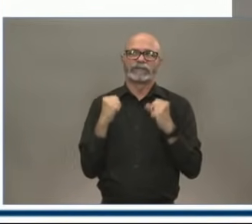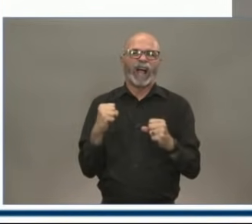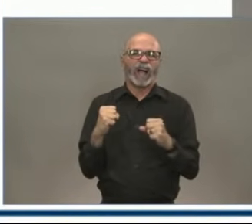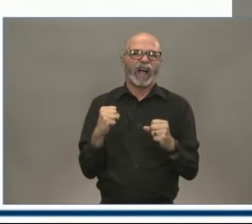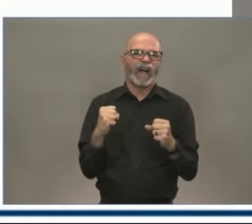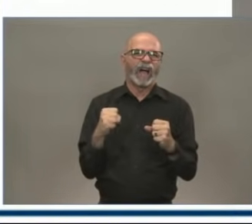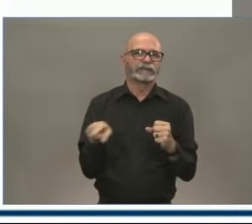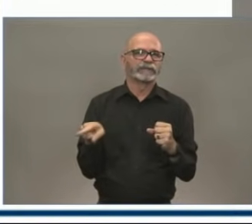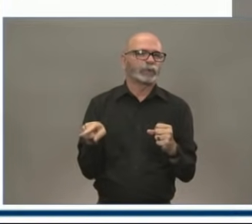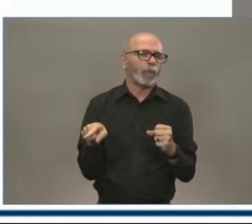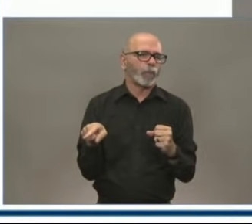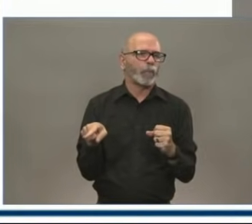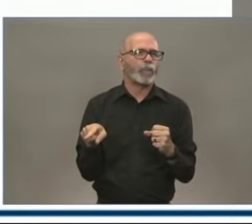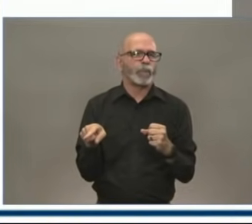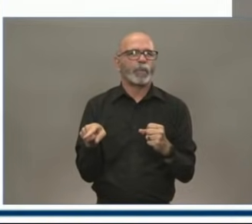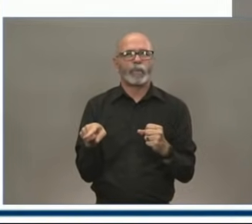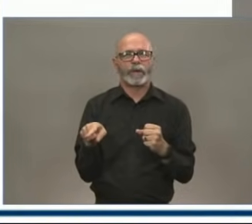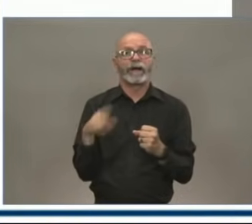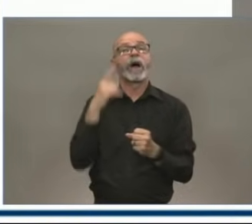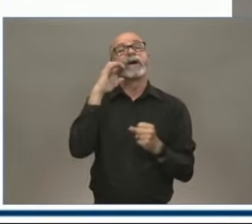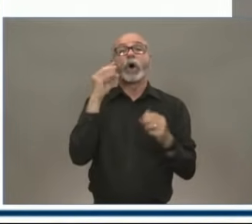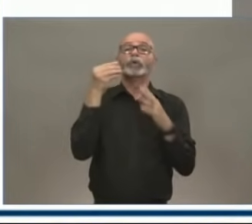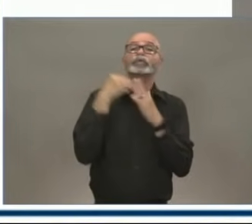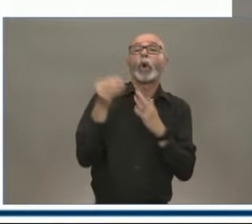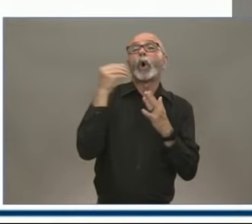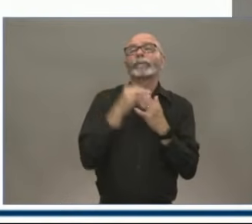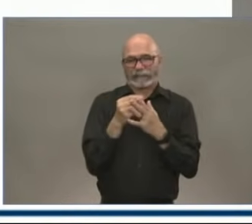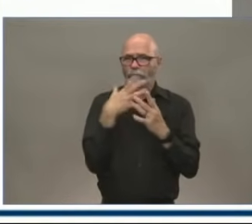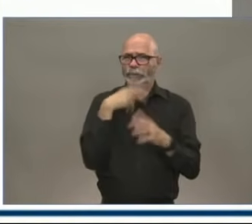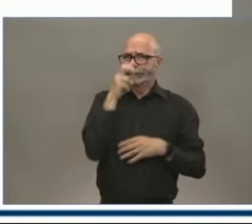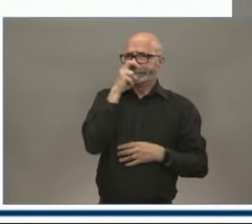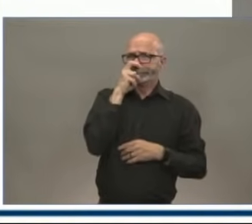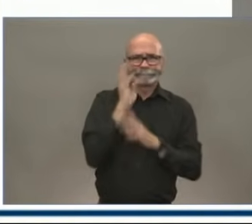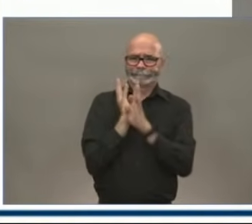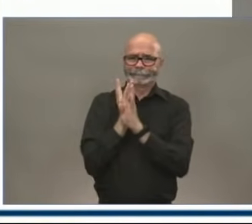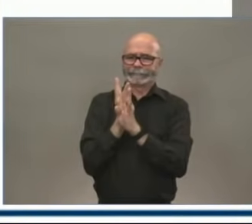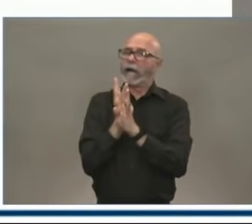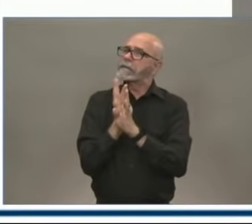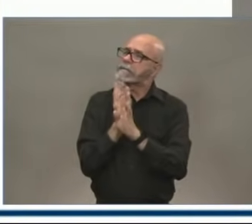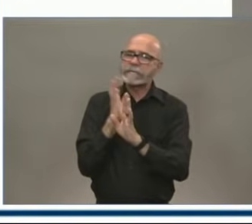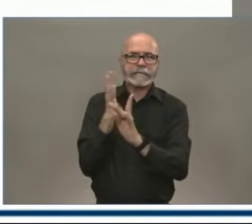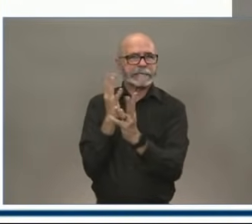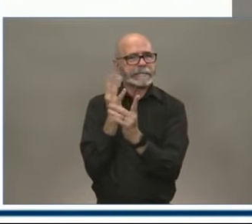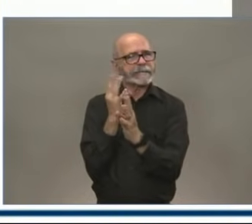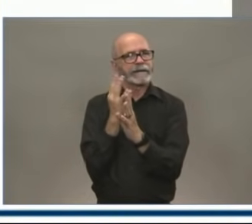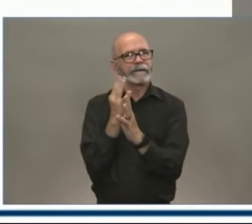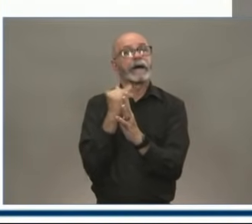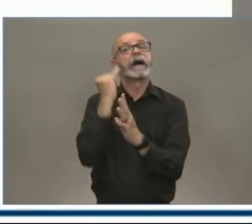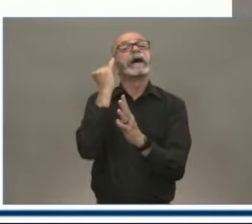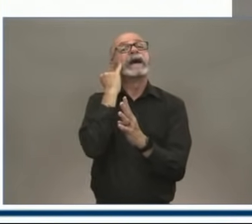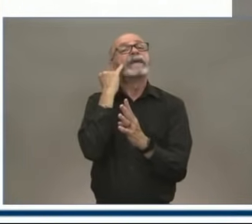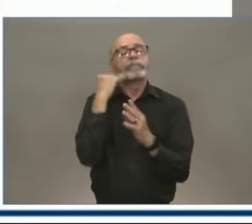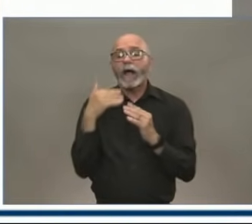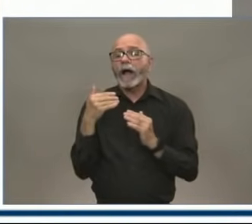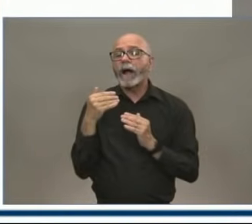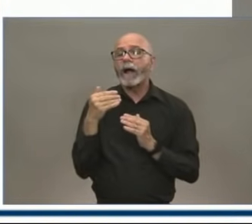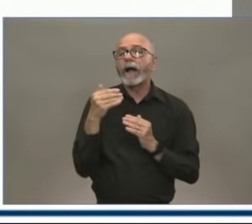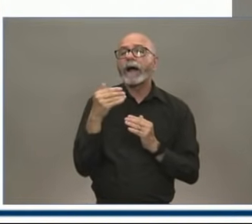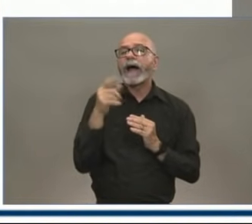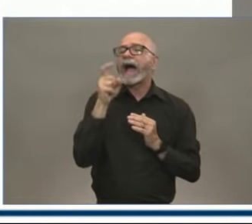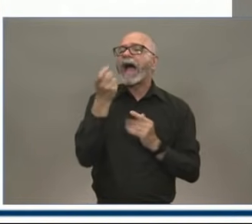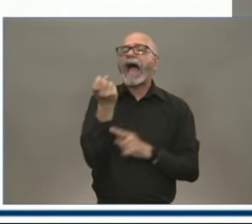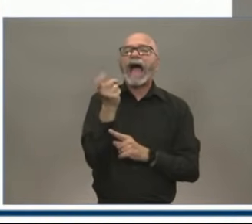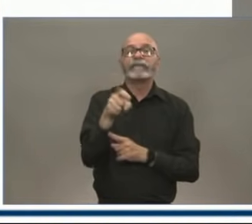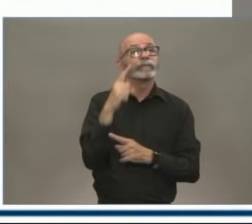way. It's not just shopping restrictions. We need everybody to expect and understand that we're going to have a very different